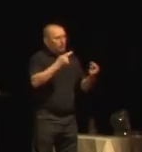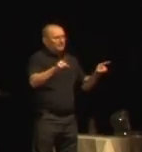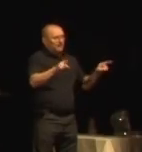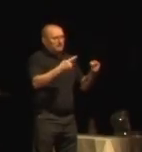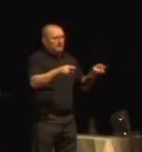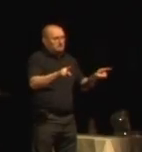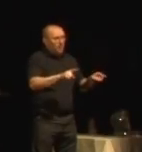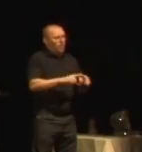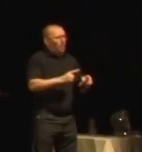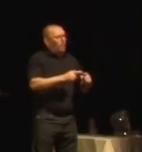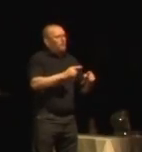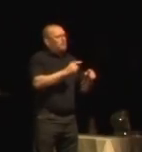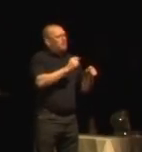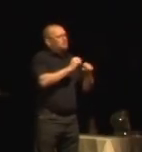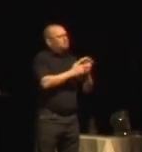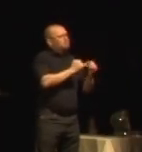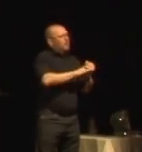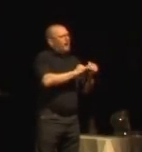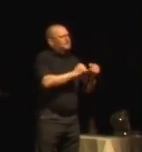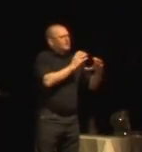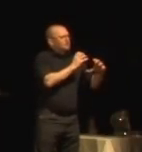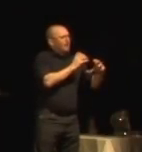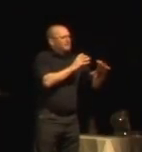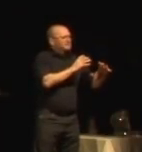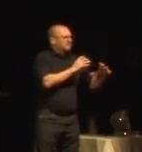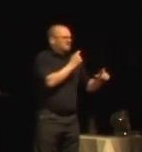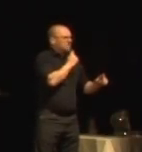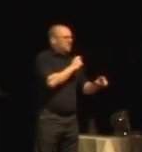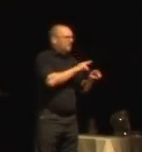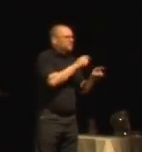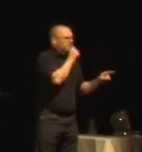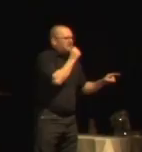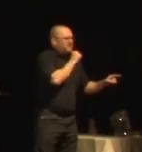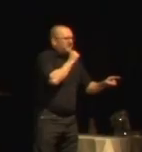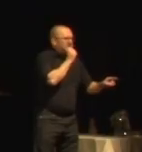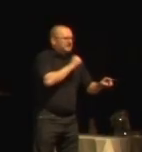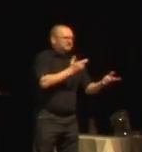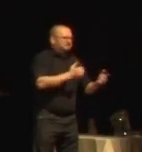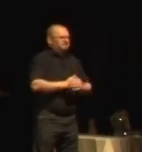section. In my research, I found that they called it the brass ceiling.